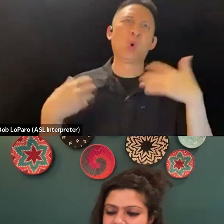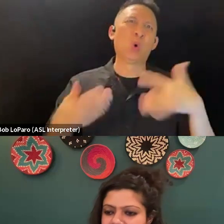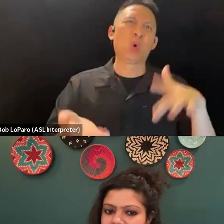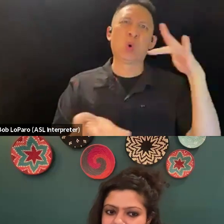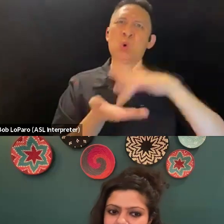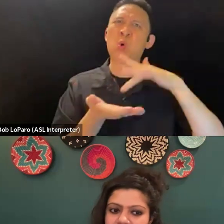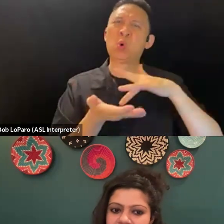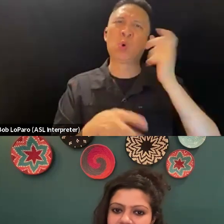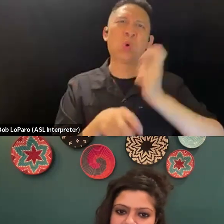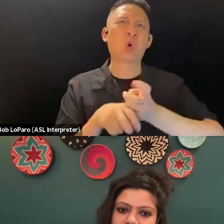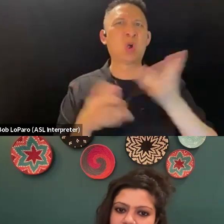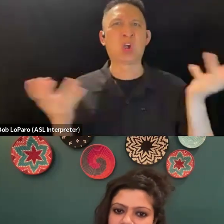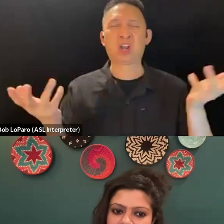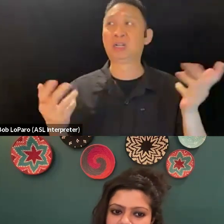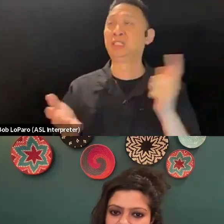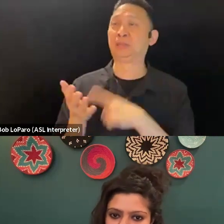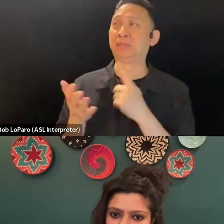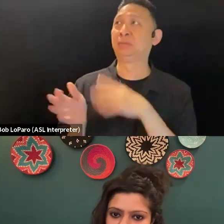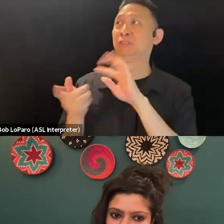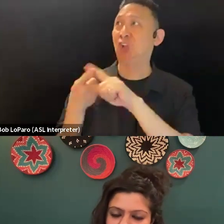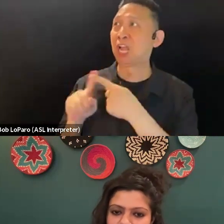Yes, I'll start.